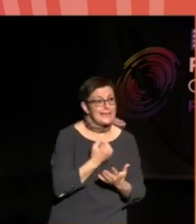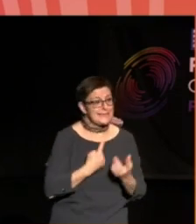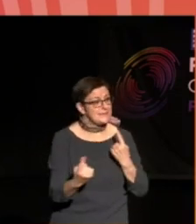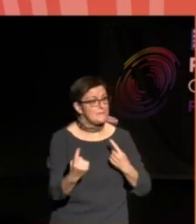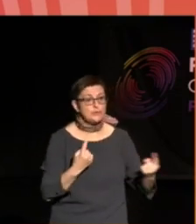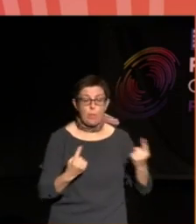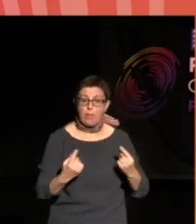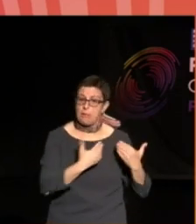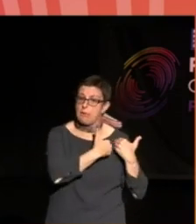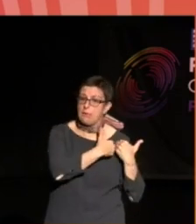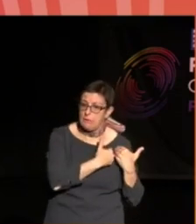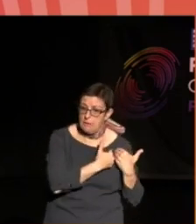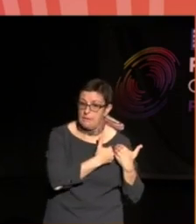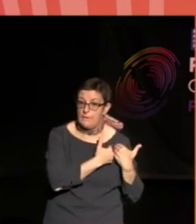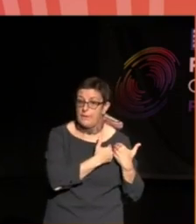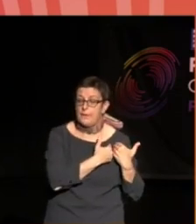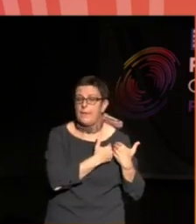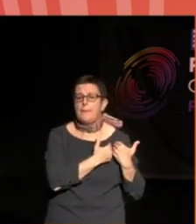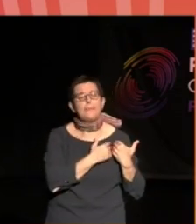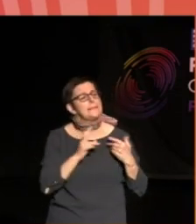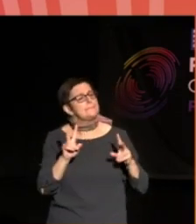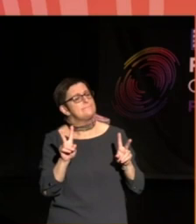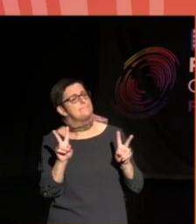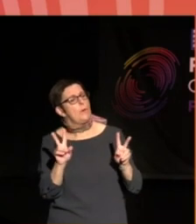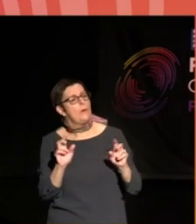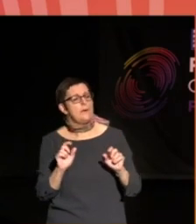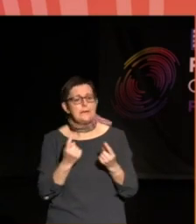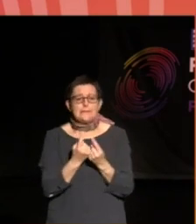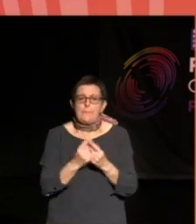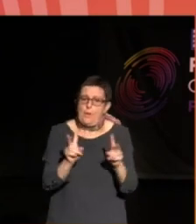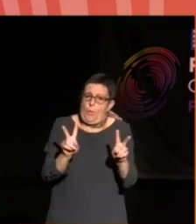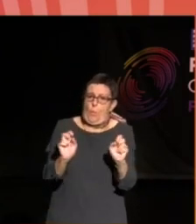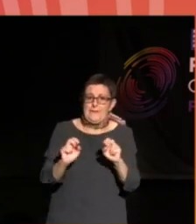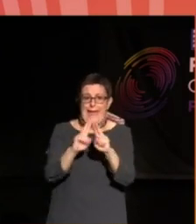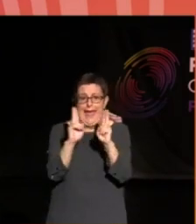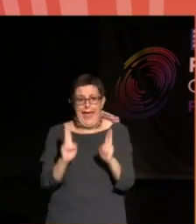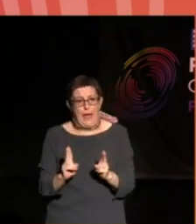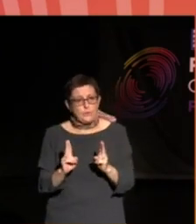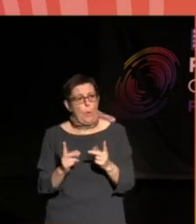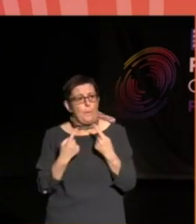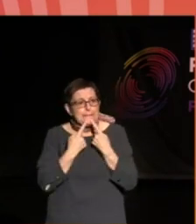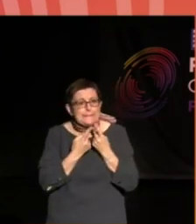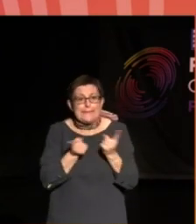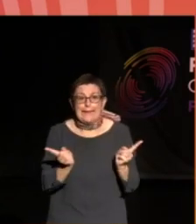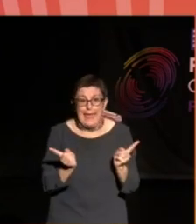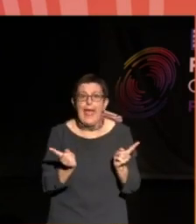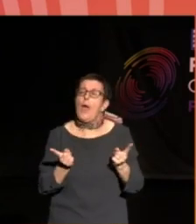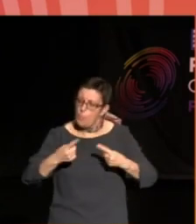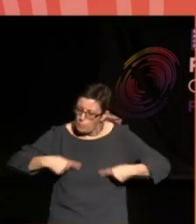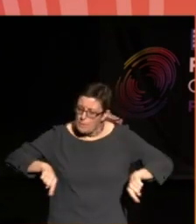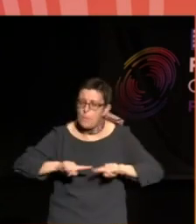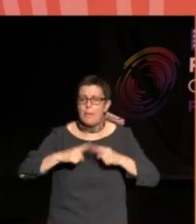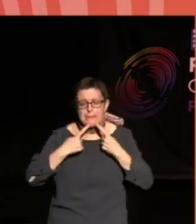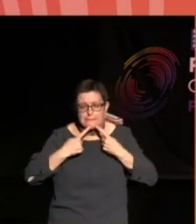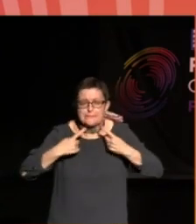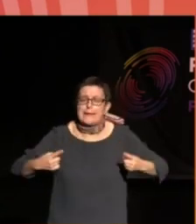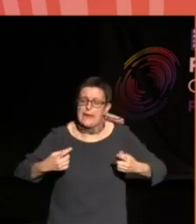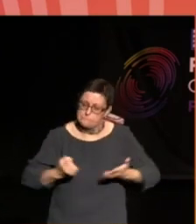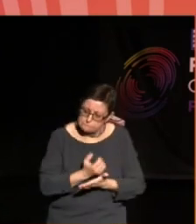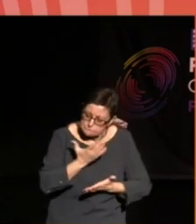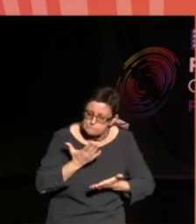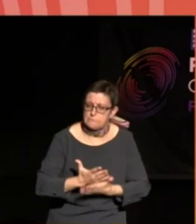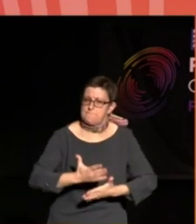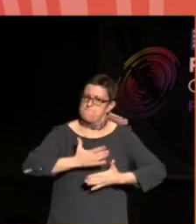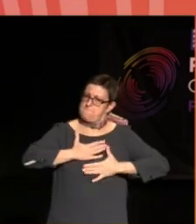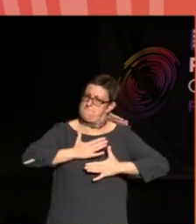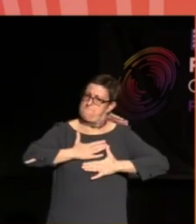a thing called Households Declare, where it's a more of a democratic mass thing. We will take it to our own hands